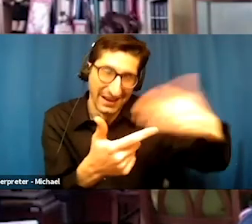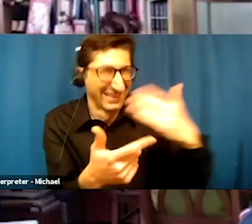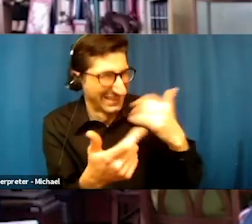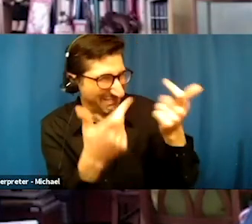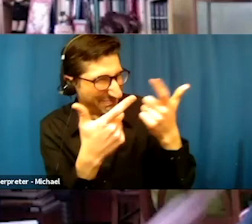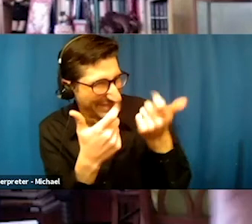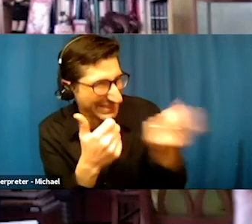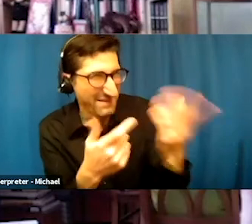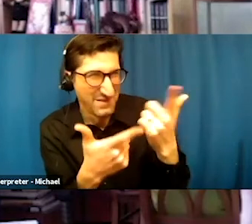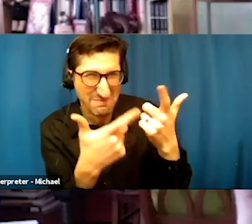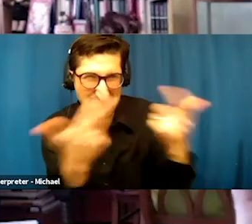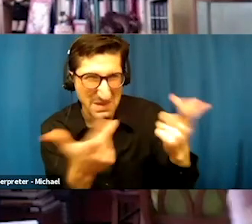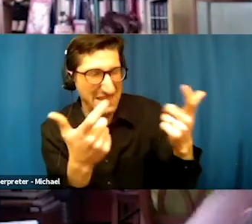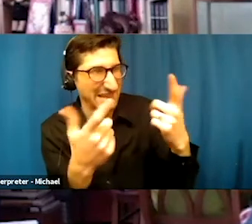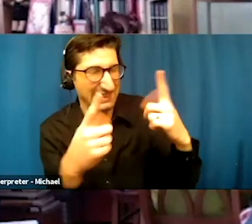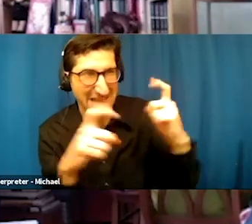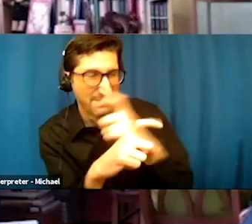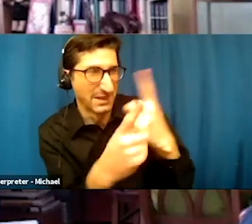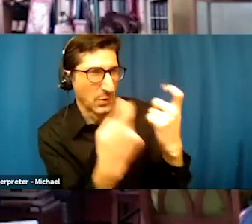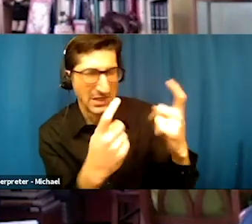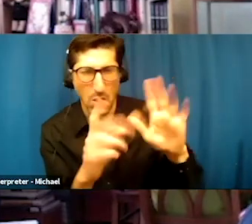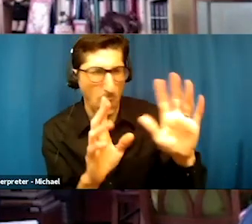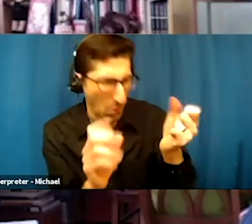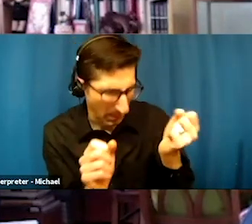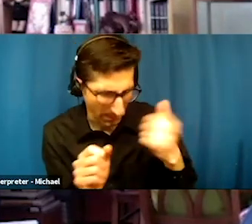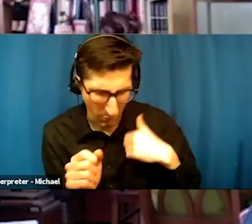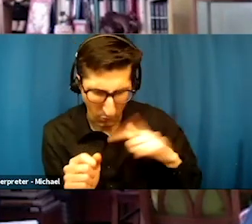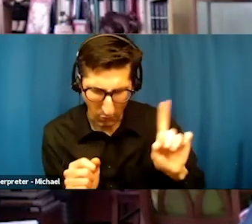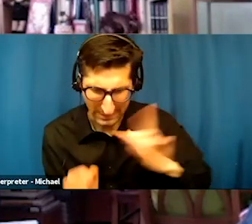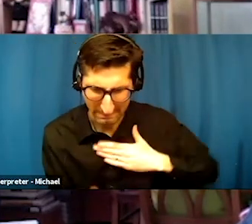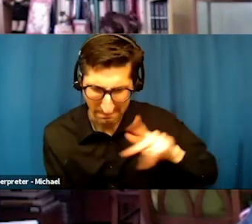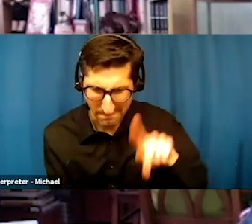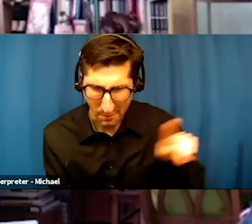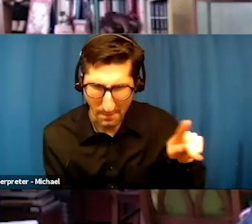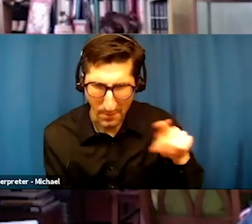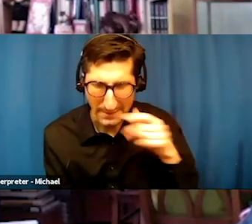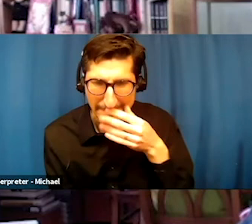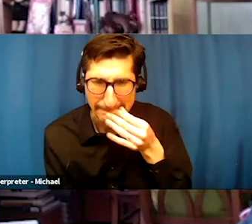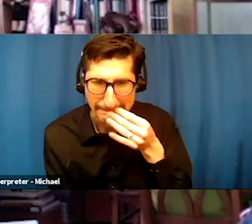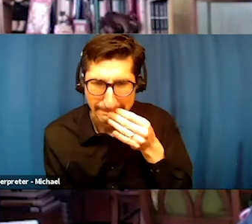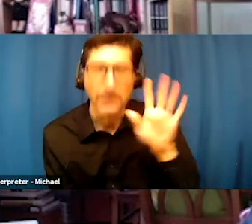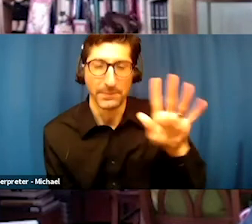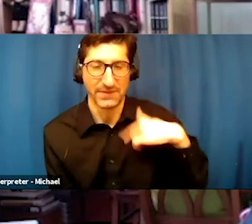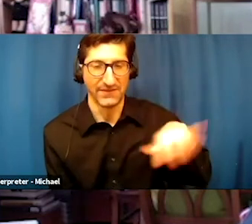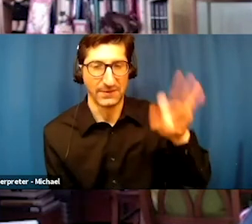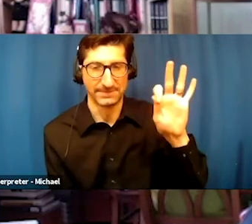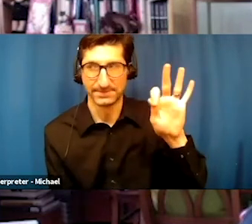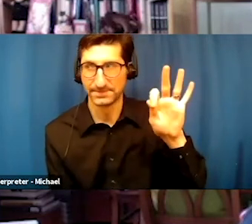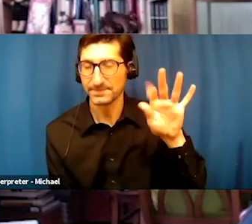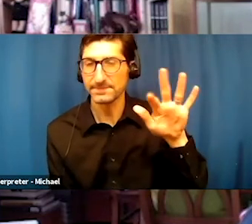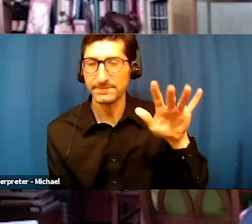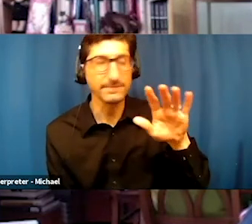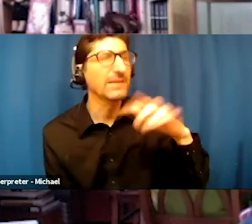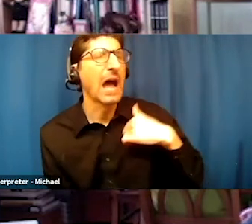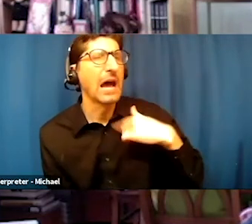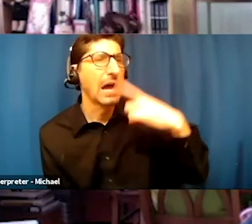Um, hang on, where's my PowerPoint? Here it is. Okay. Uh, and I think I'll ask you, Judy,